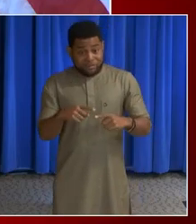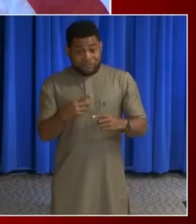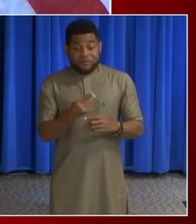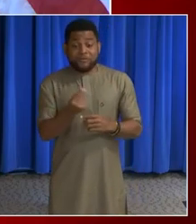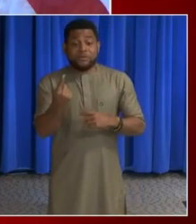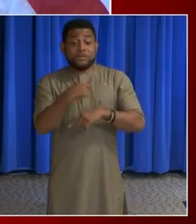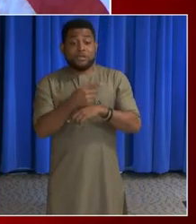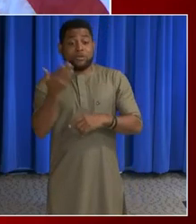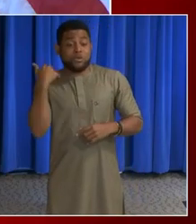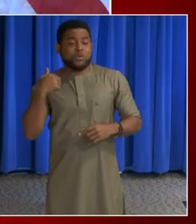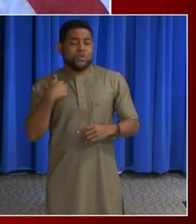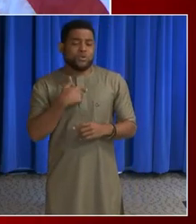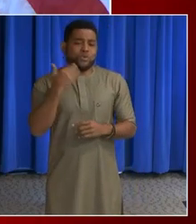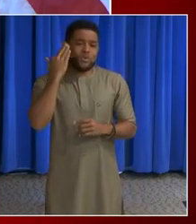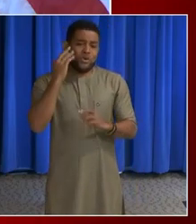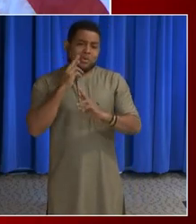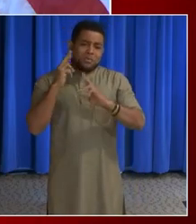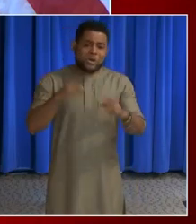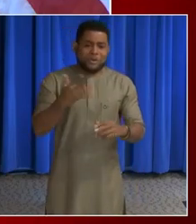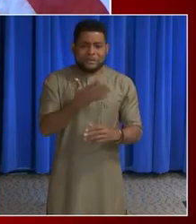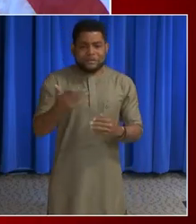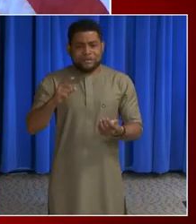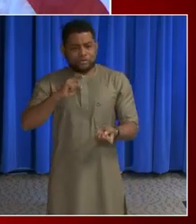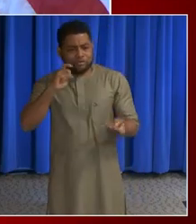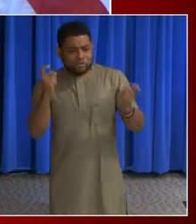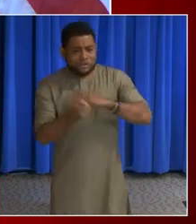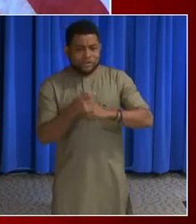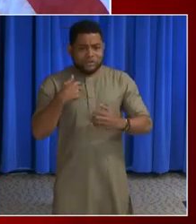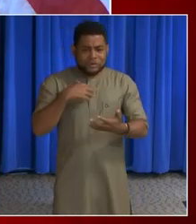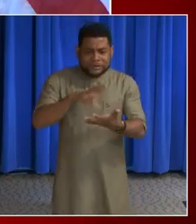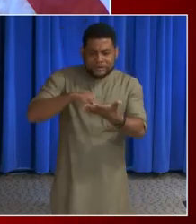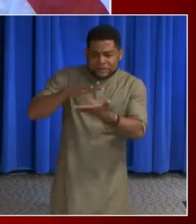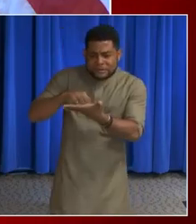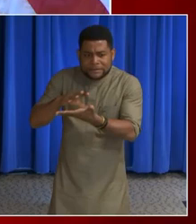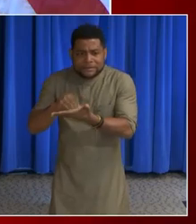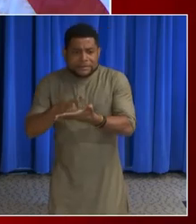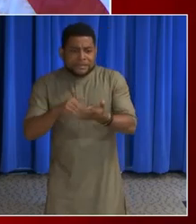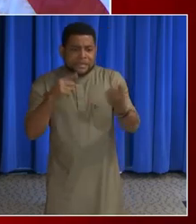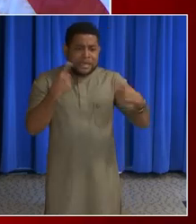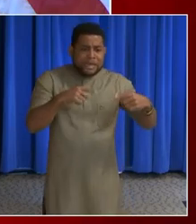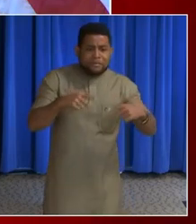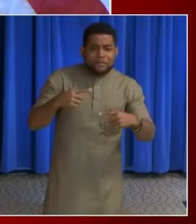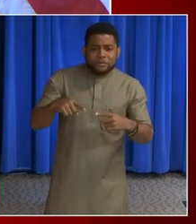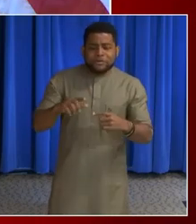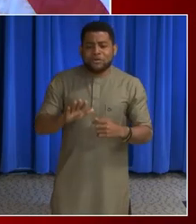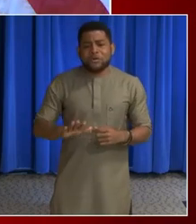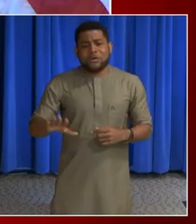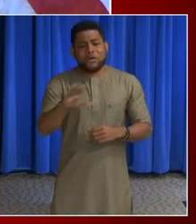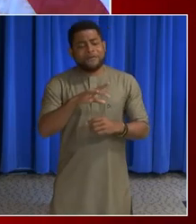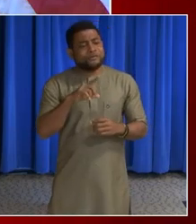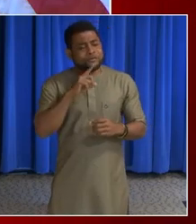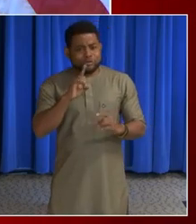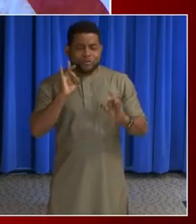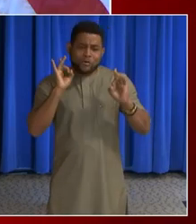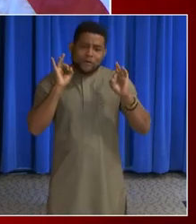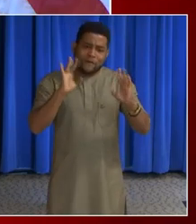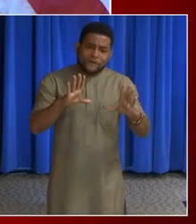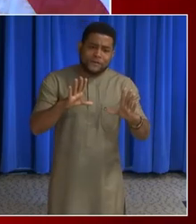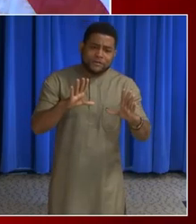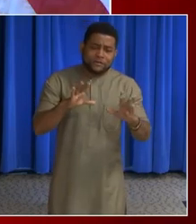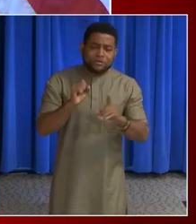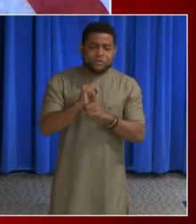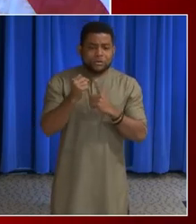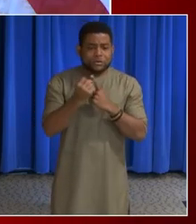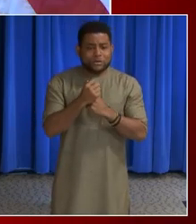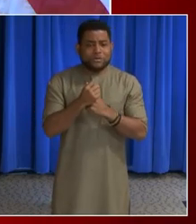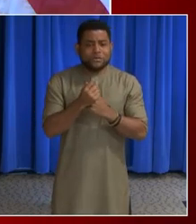it. Things change. We learn other things. But again, all the way around, this is a very tragic situation. Any loss of